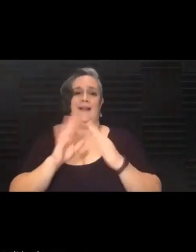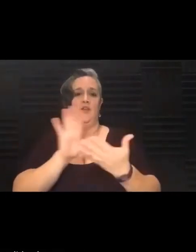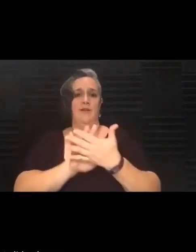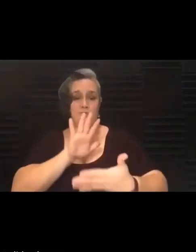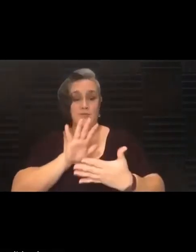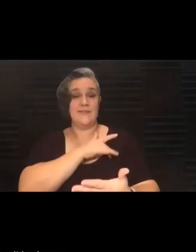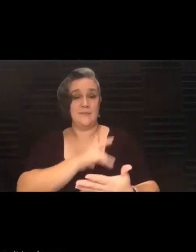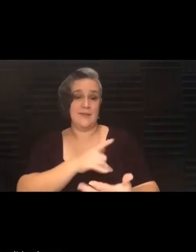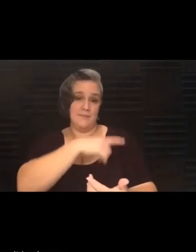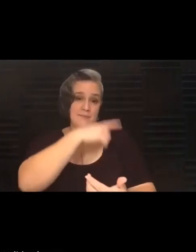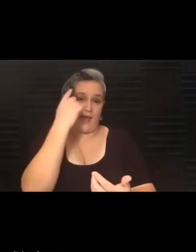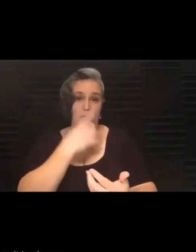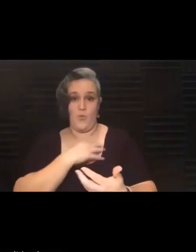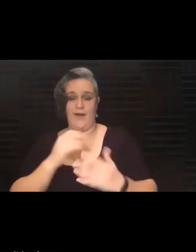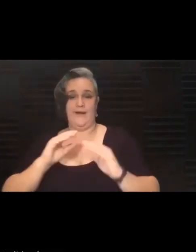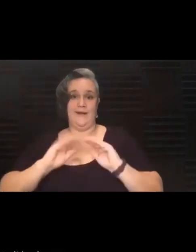the best to use.